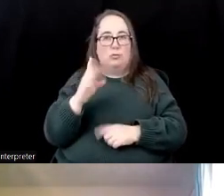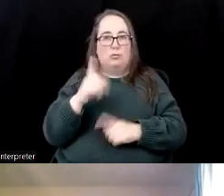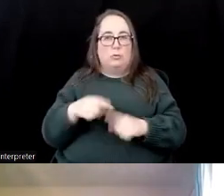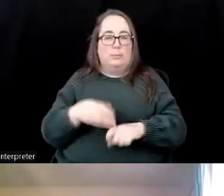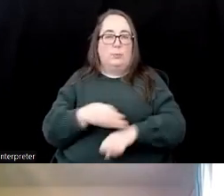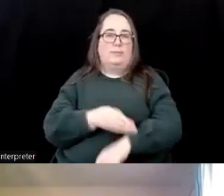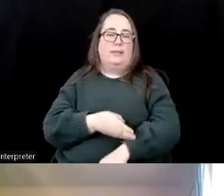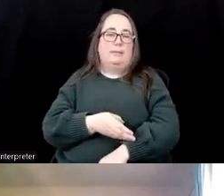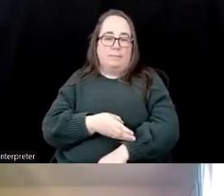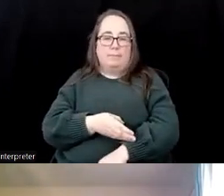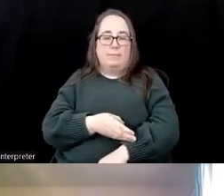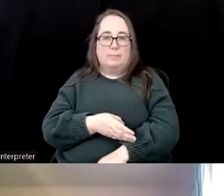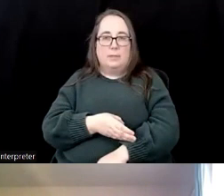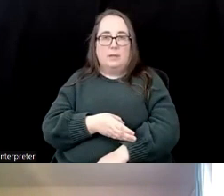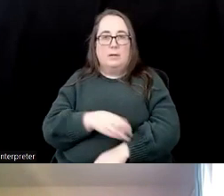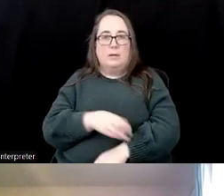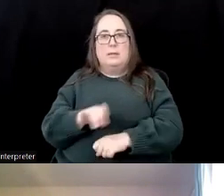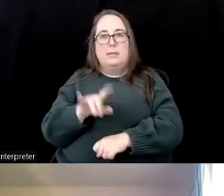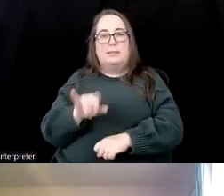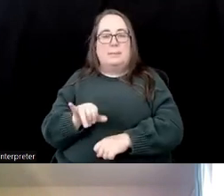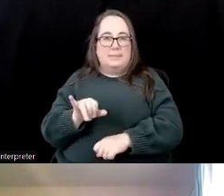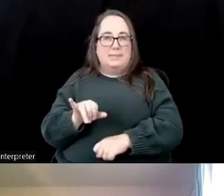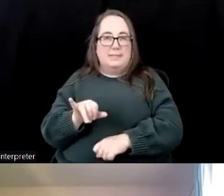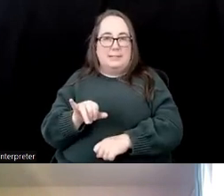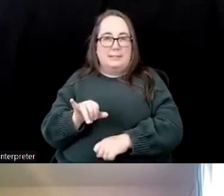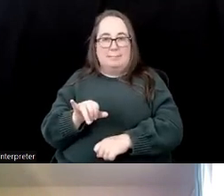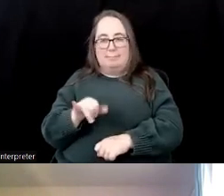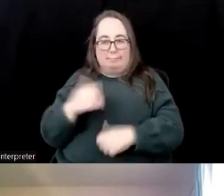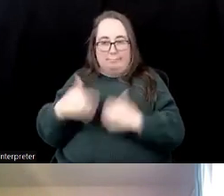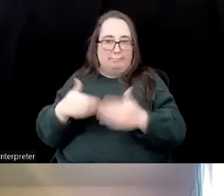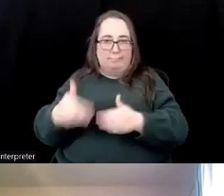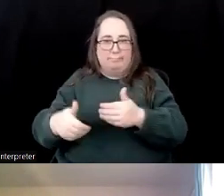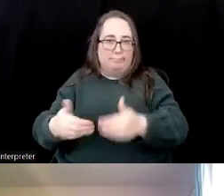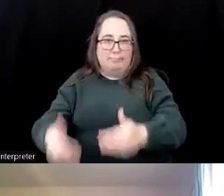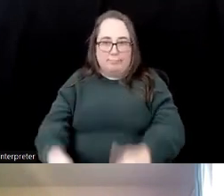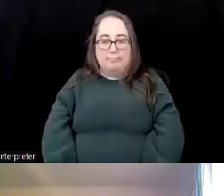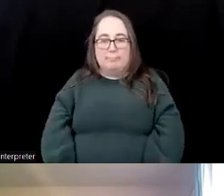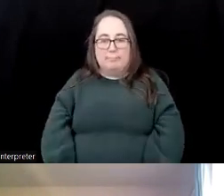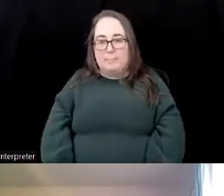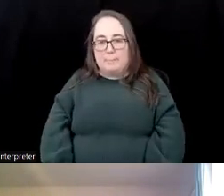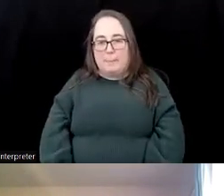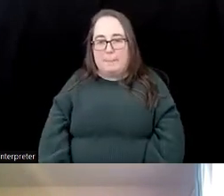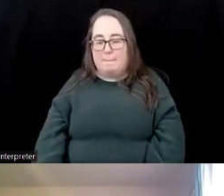improving the subsidy as the years go by.